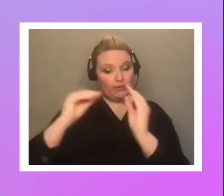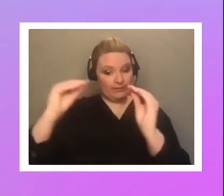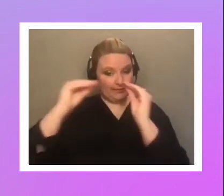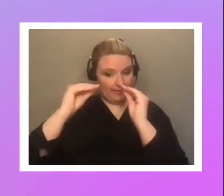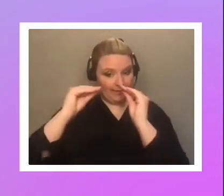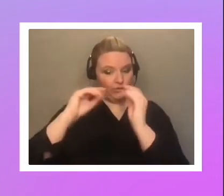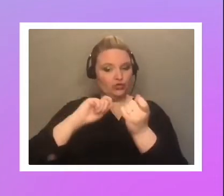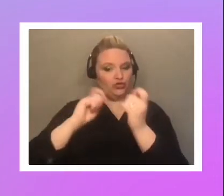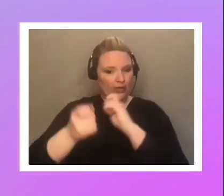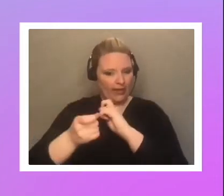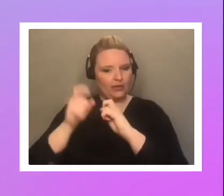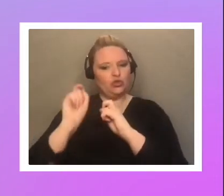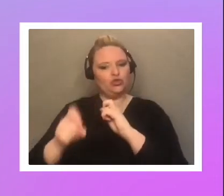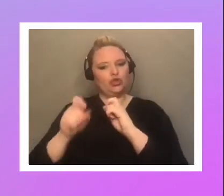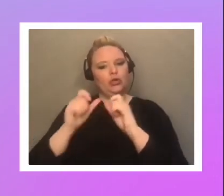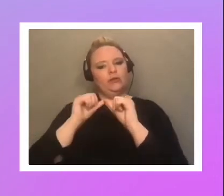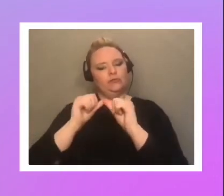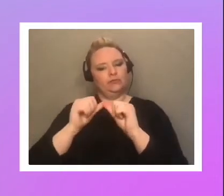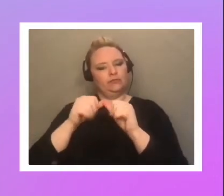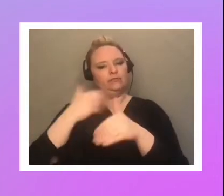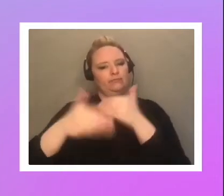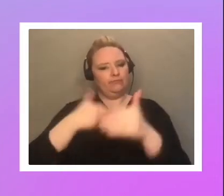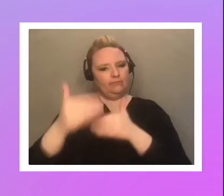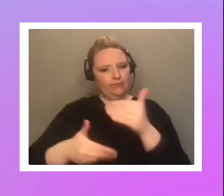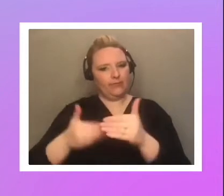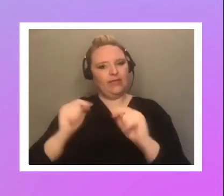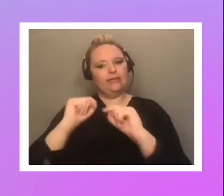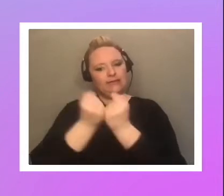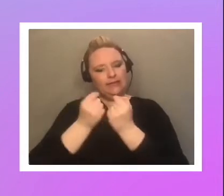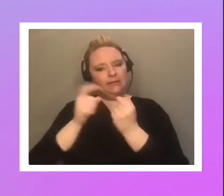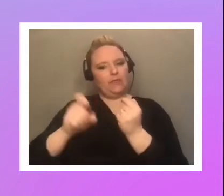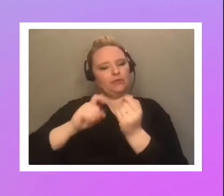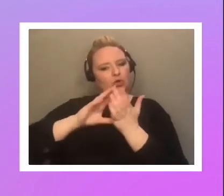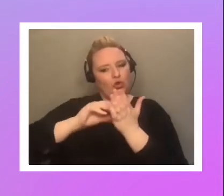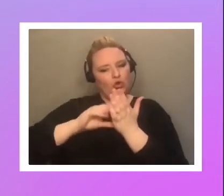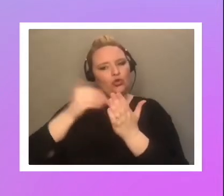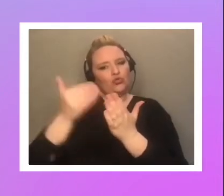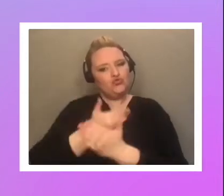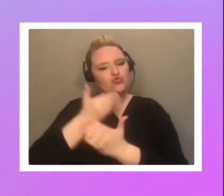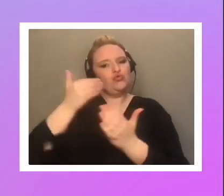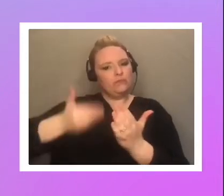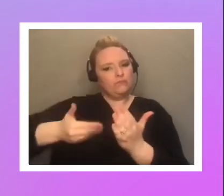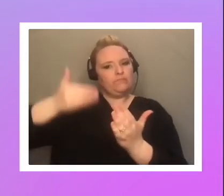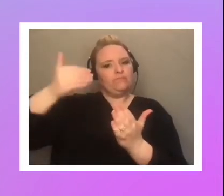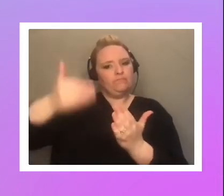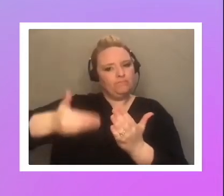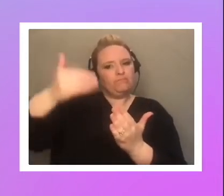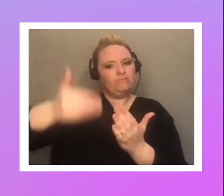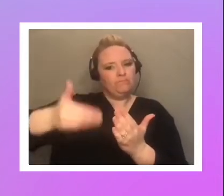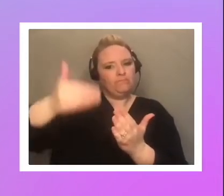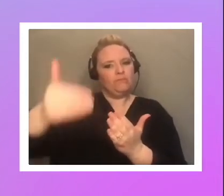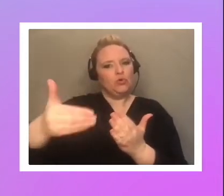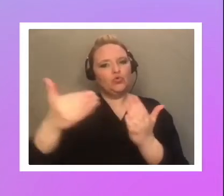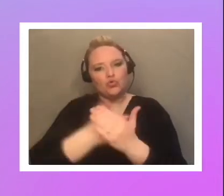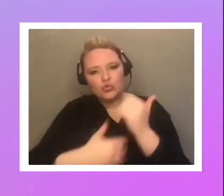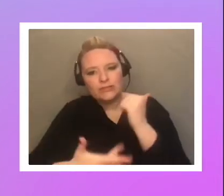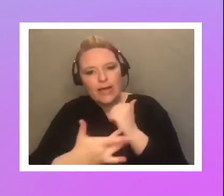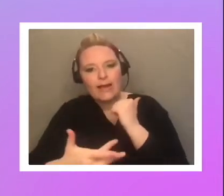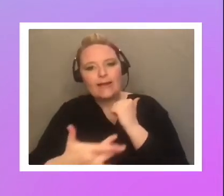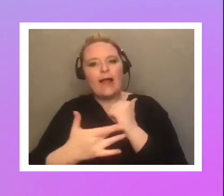be ongoing. You want to keep your team current when it comes to the latest trends